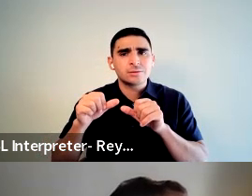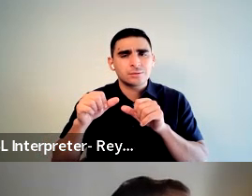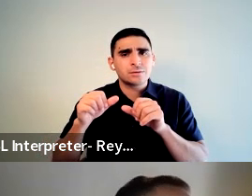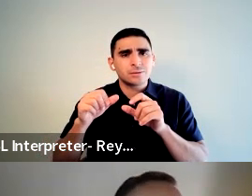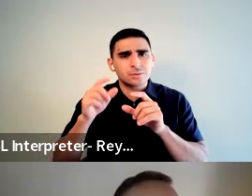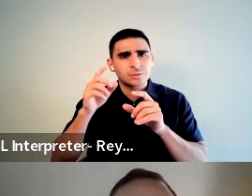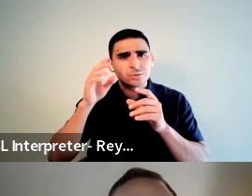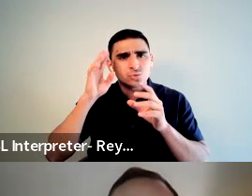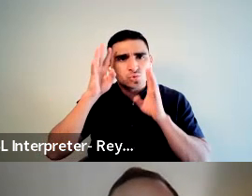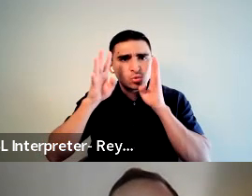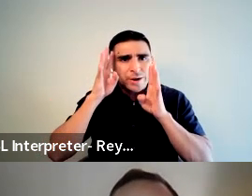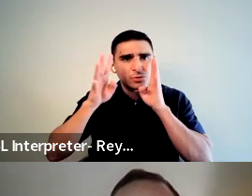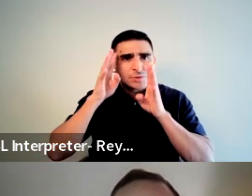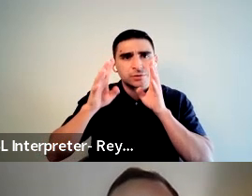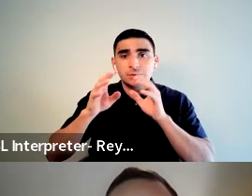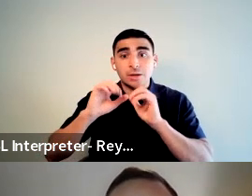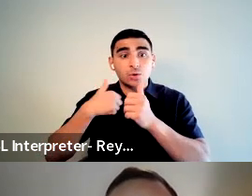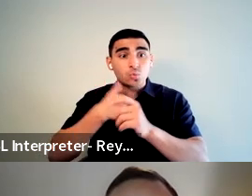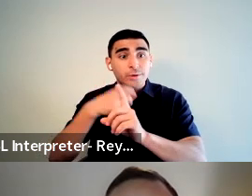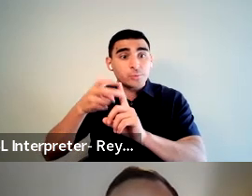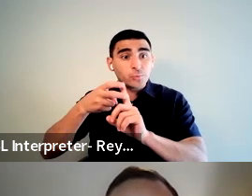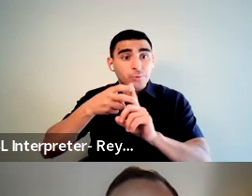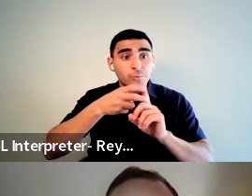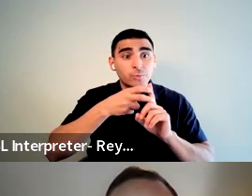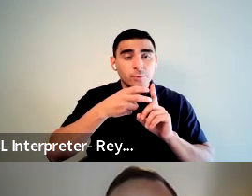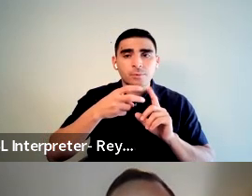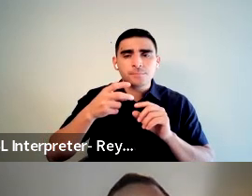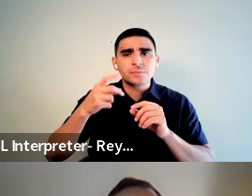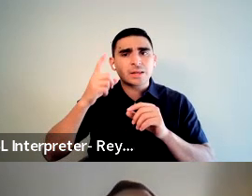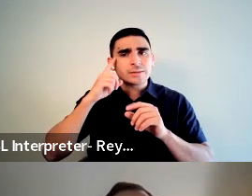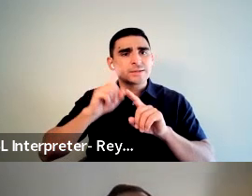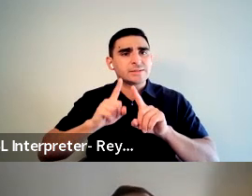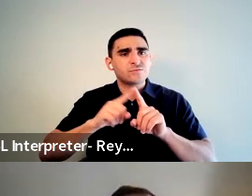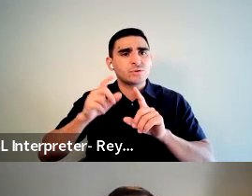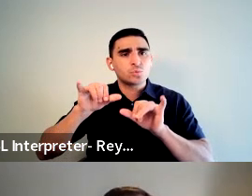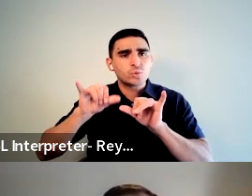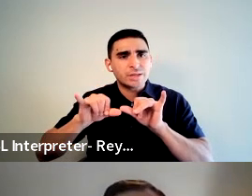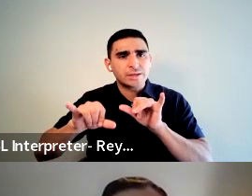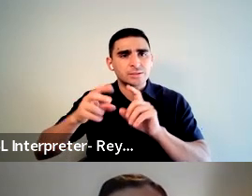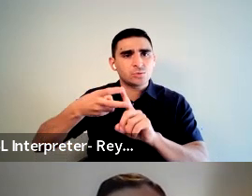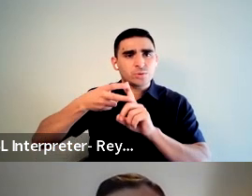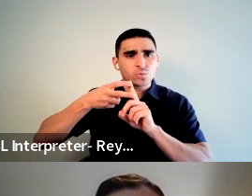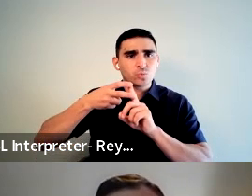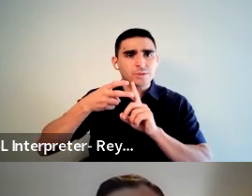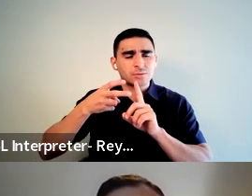we recruit. And so I think there's different retention and recruitment strategies that we can do across the county to